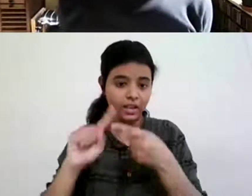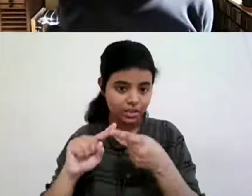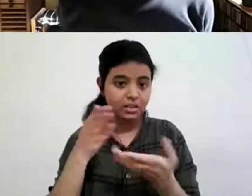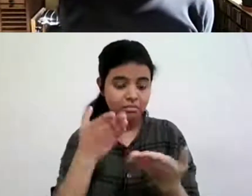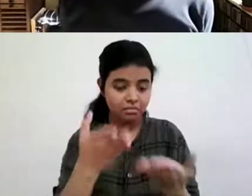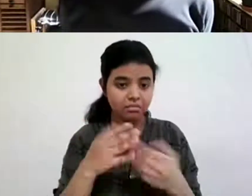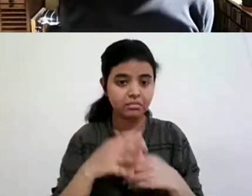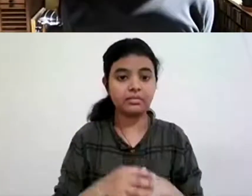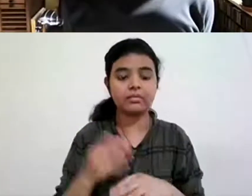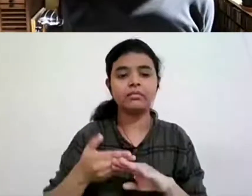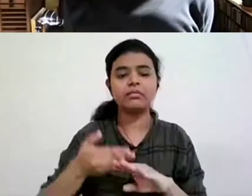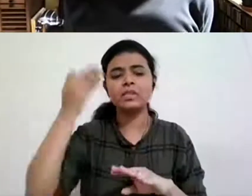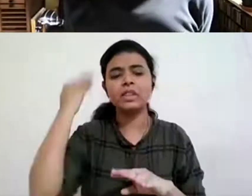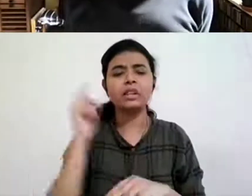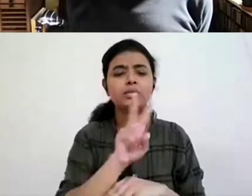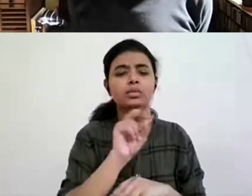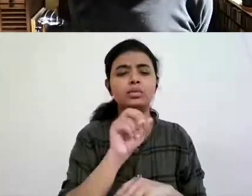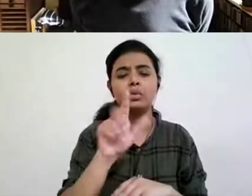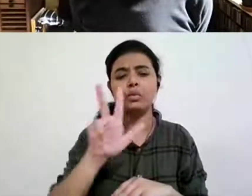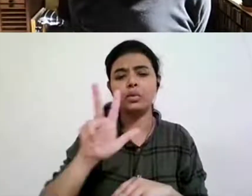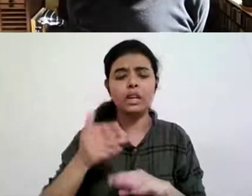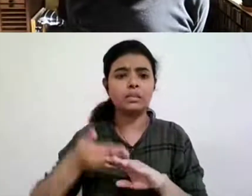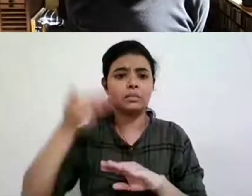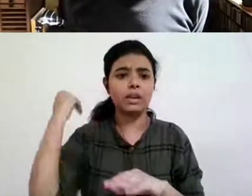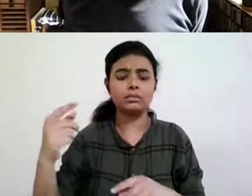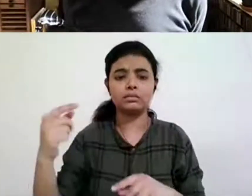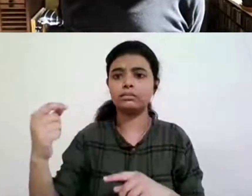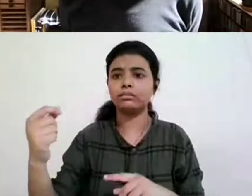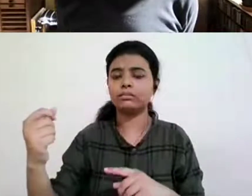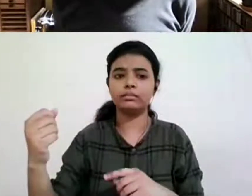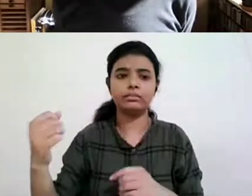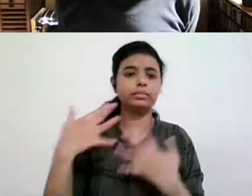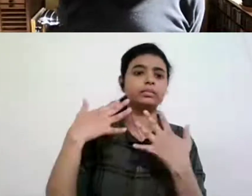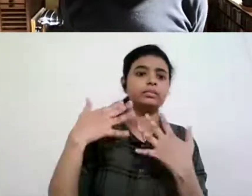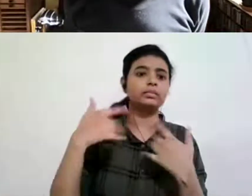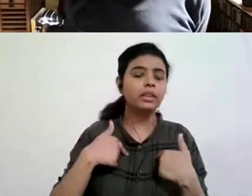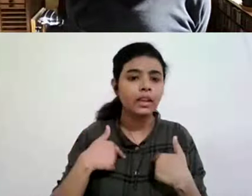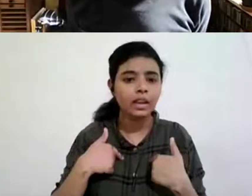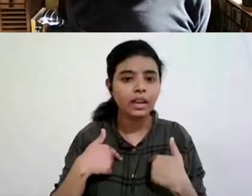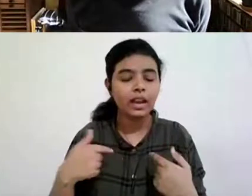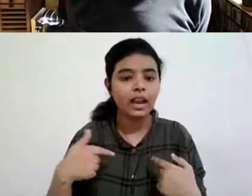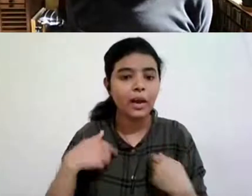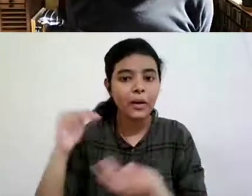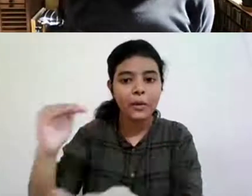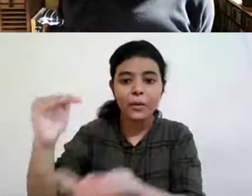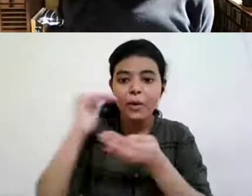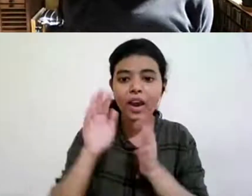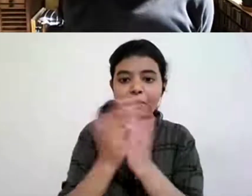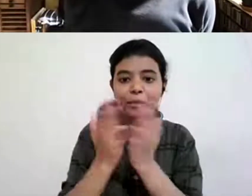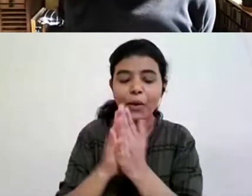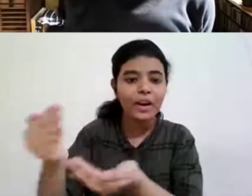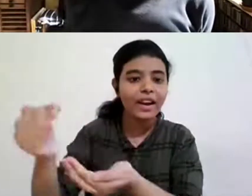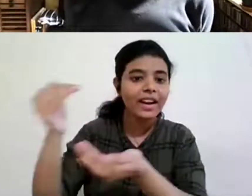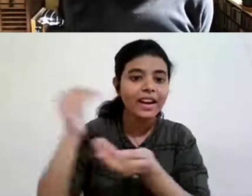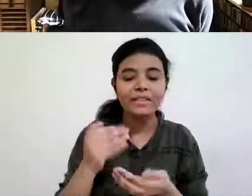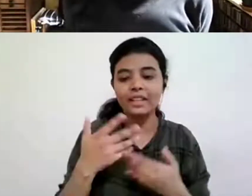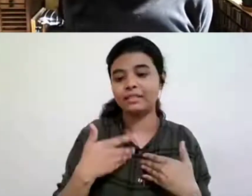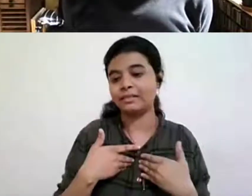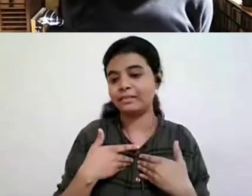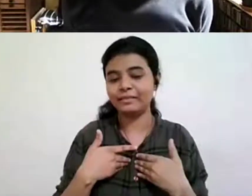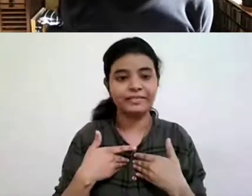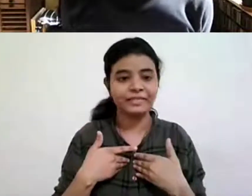in 2018 when Gregor first very generously gifted me a copy, I saw the